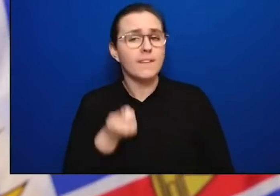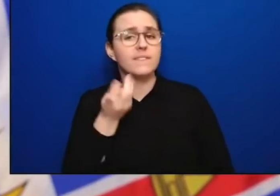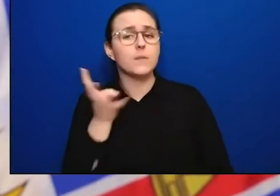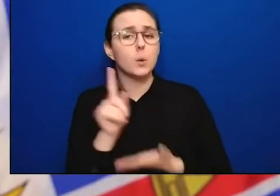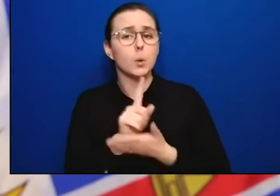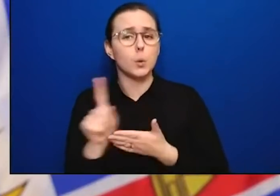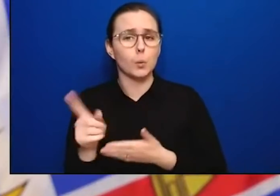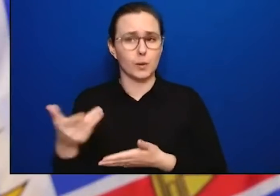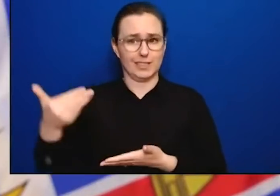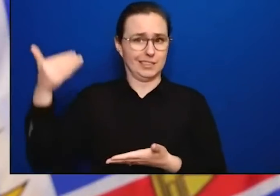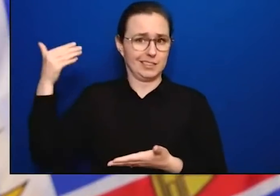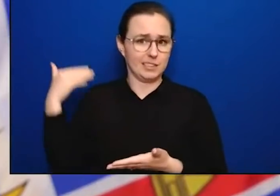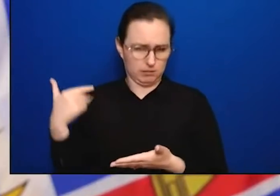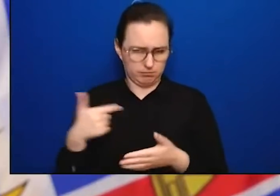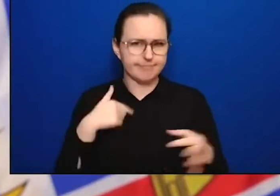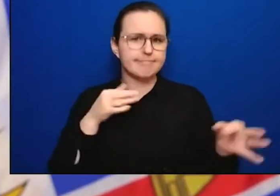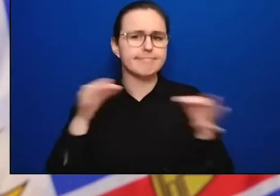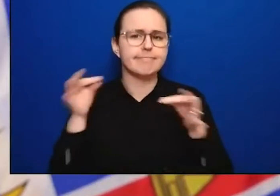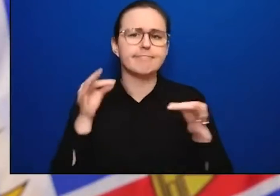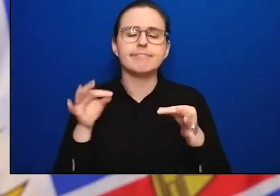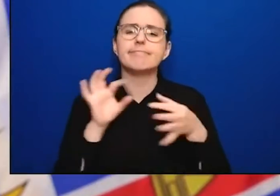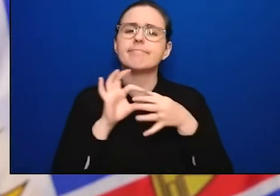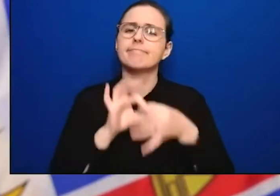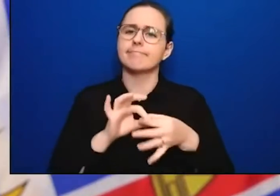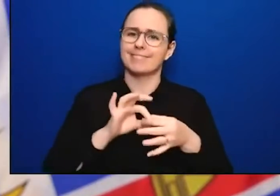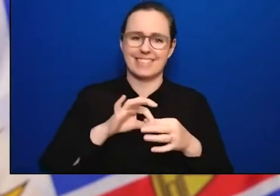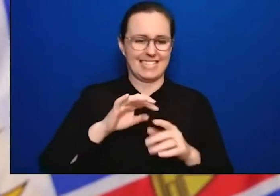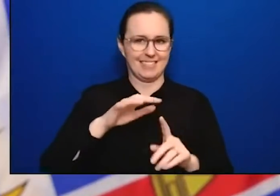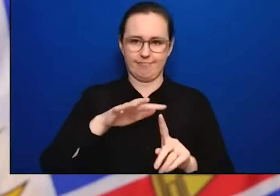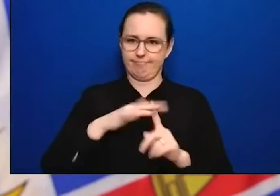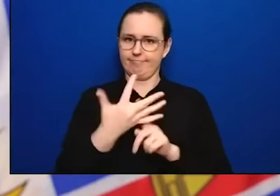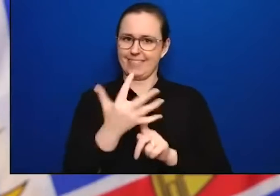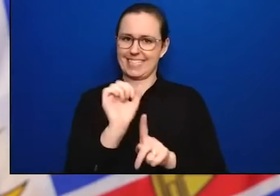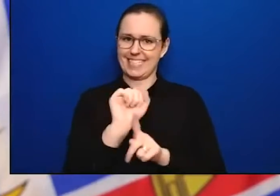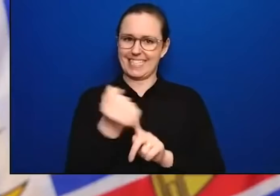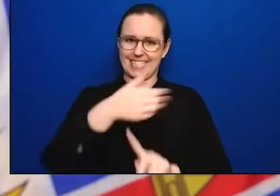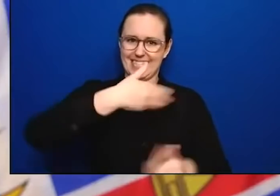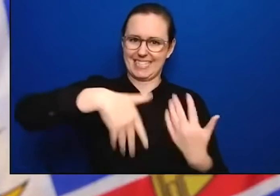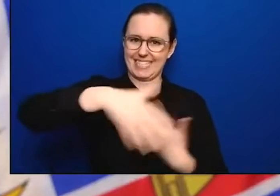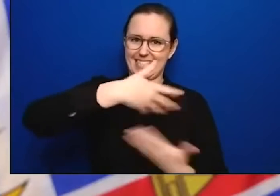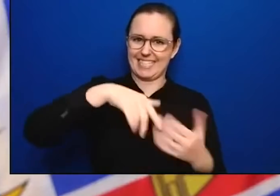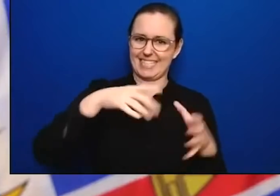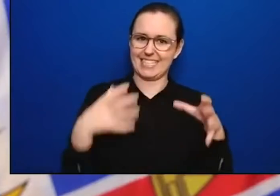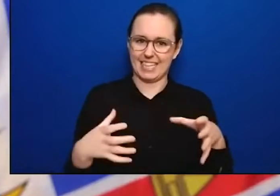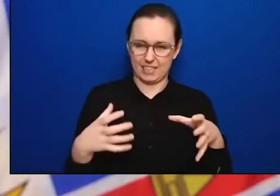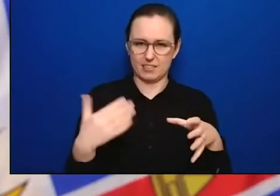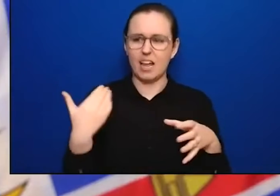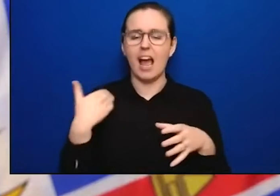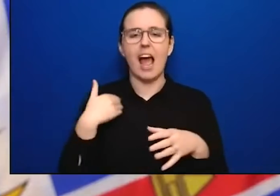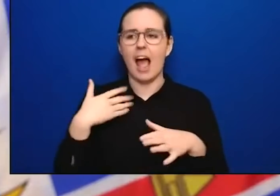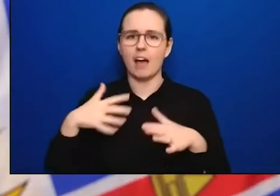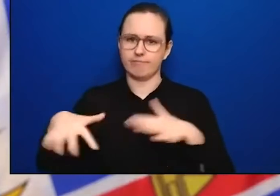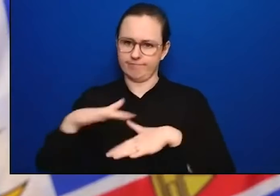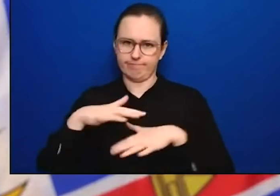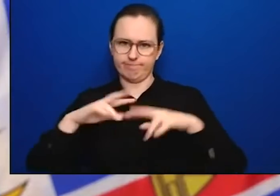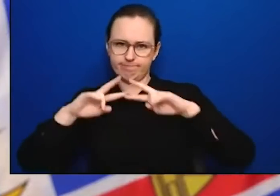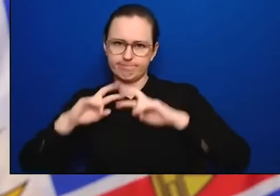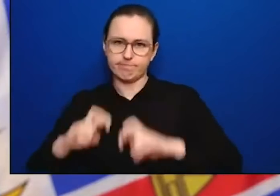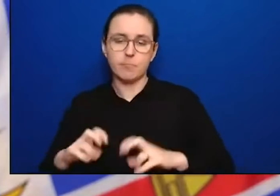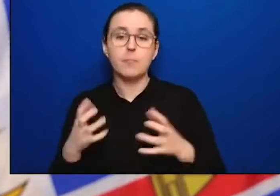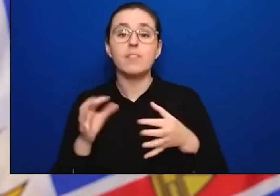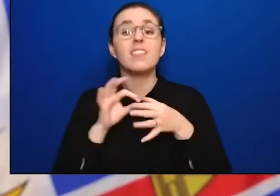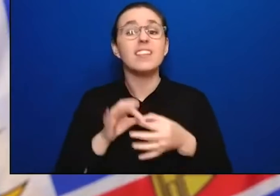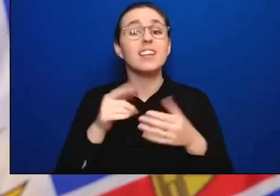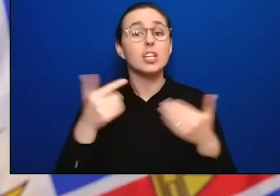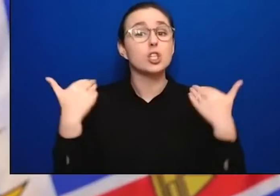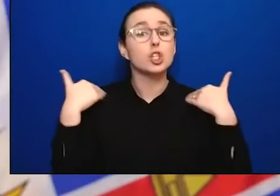the risk setting, what you're doing in that setting. And I presented that a couple of weeks ago, the whole variety of things that we look at